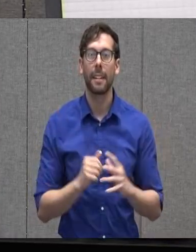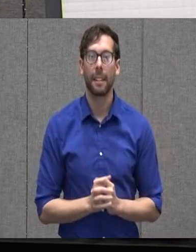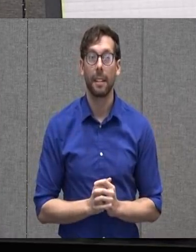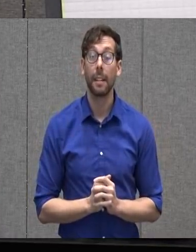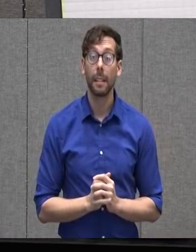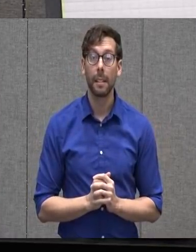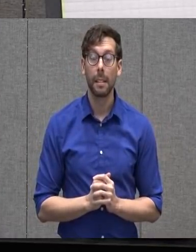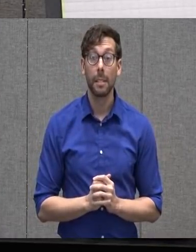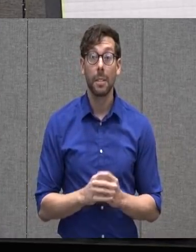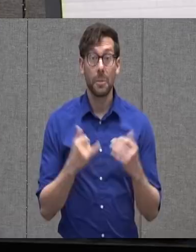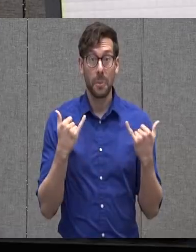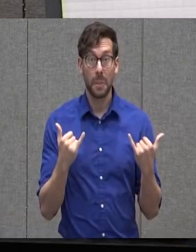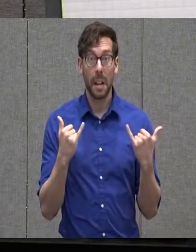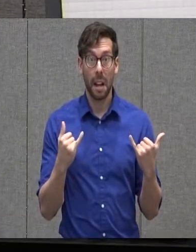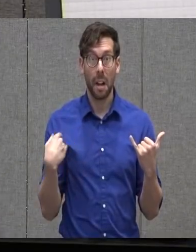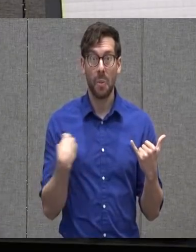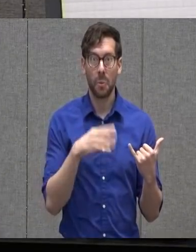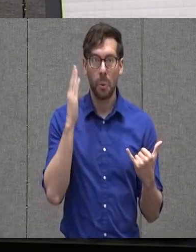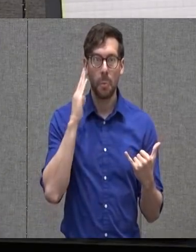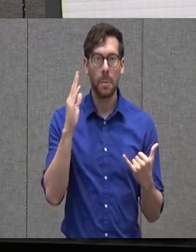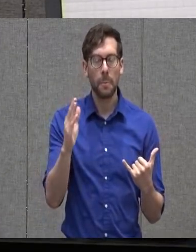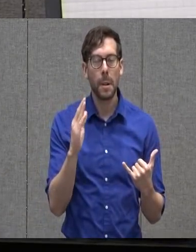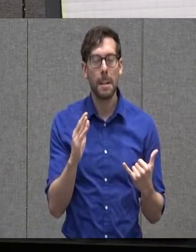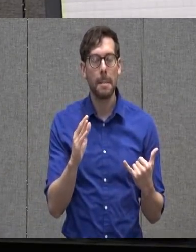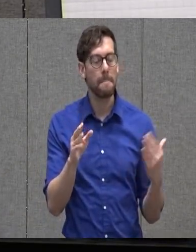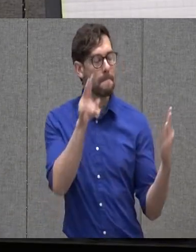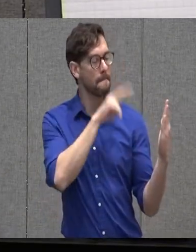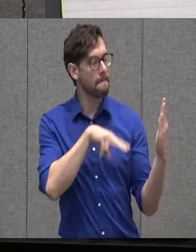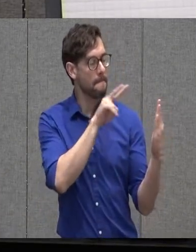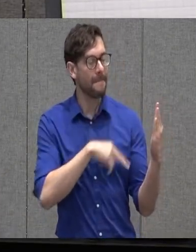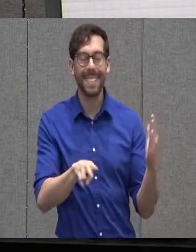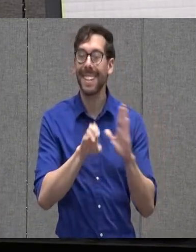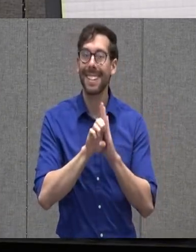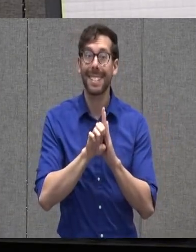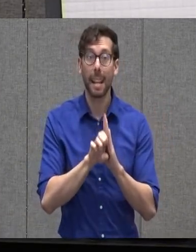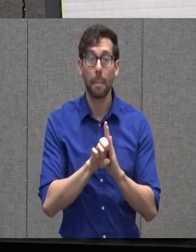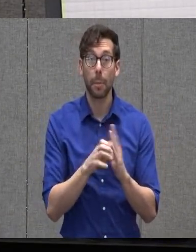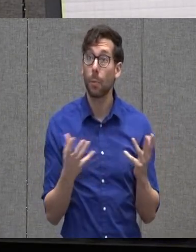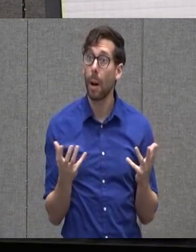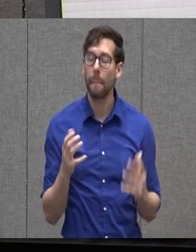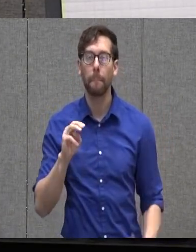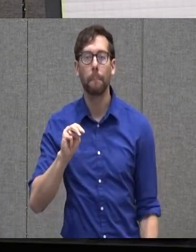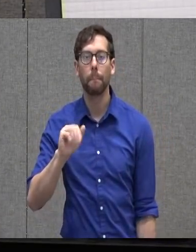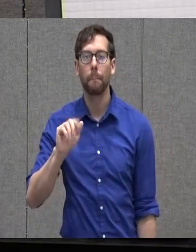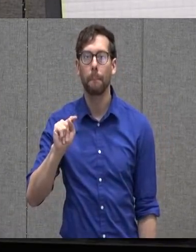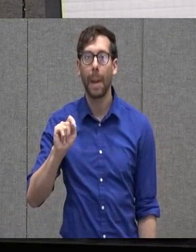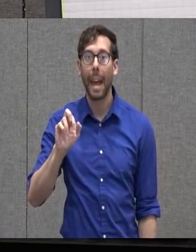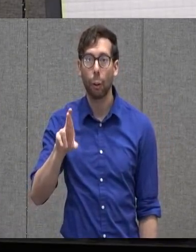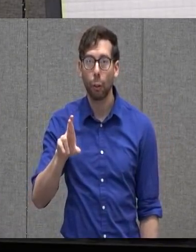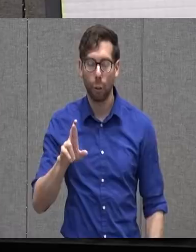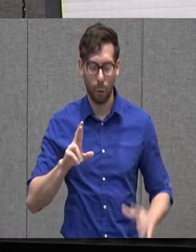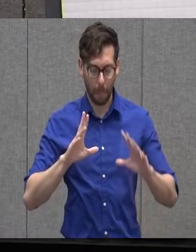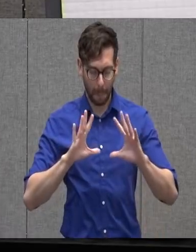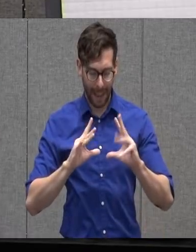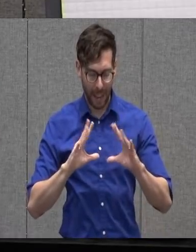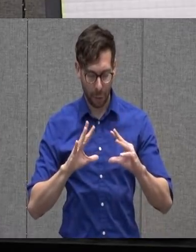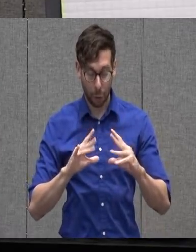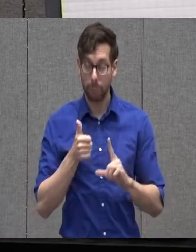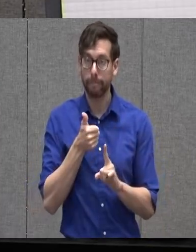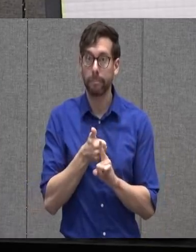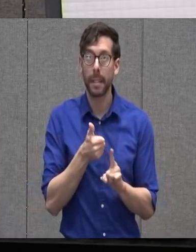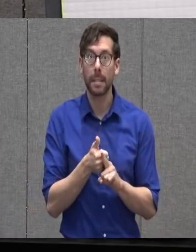some examples here of matter. Remember, matter is anything that takes up space and has